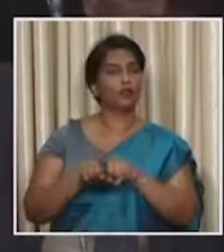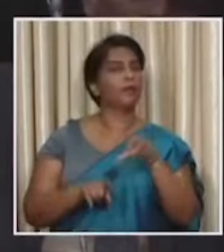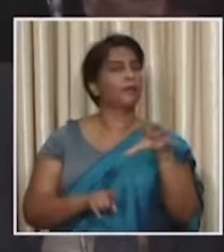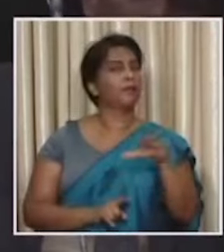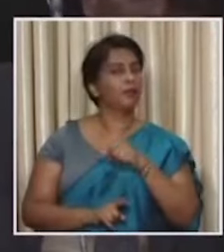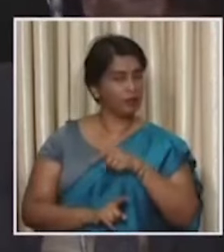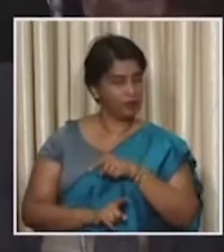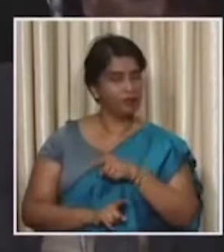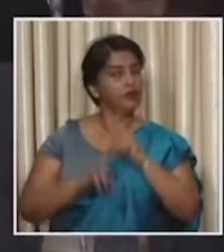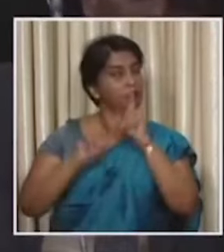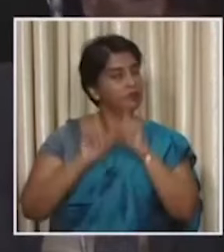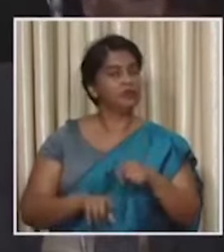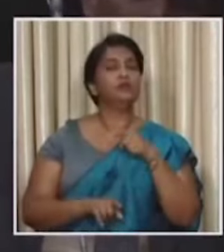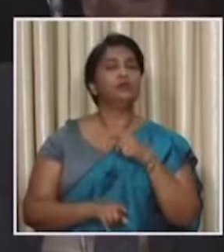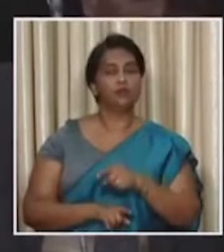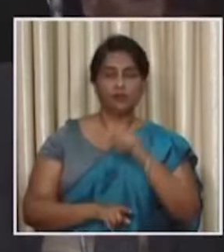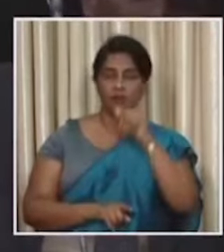must be